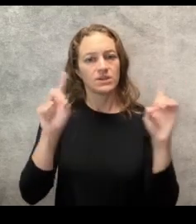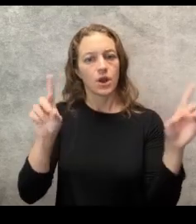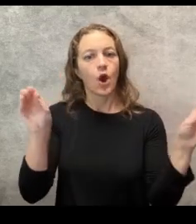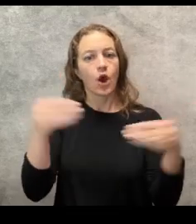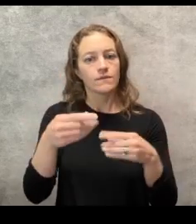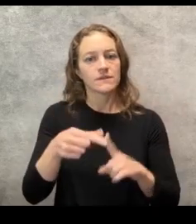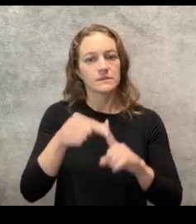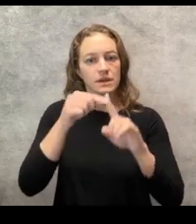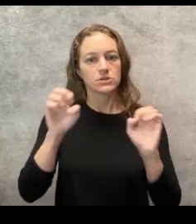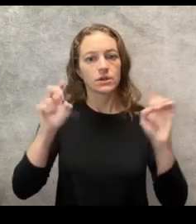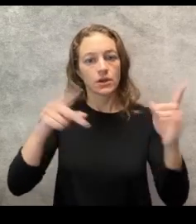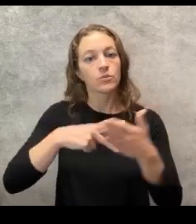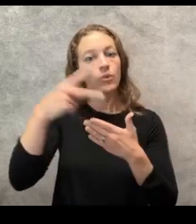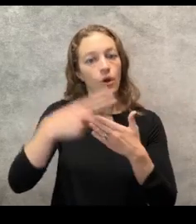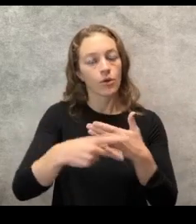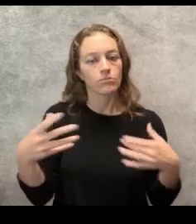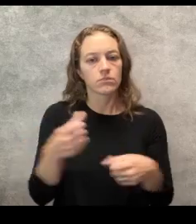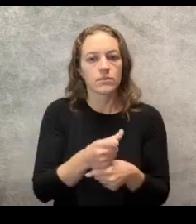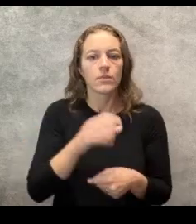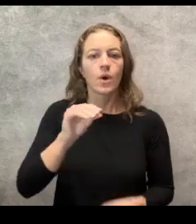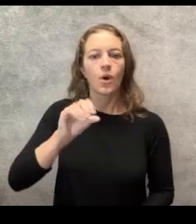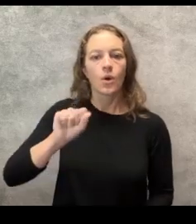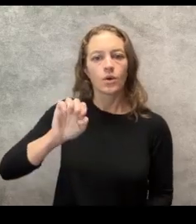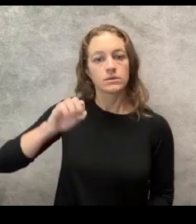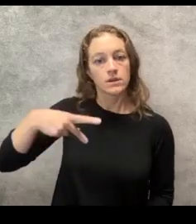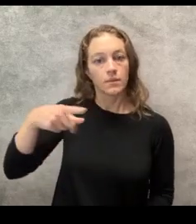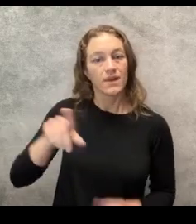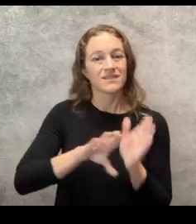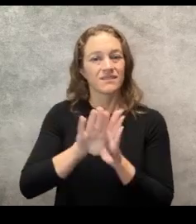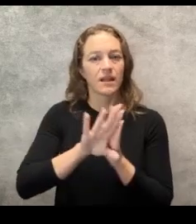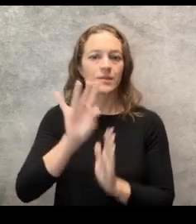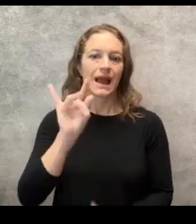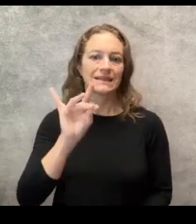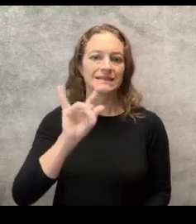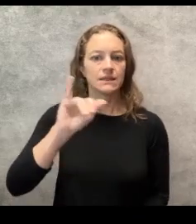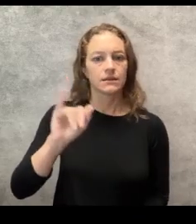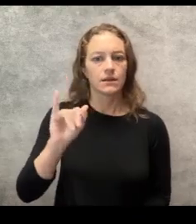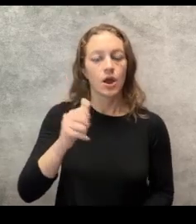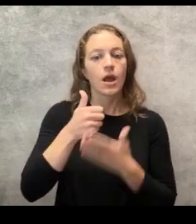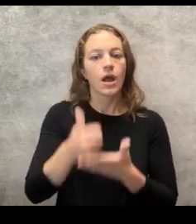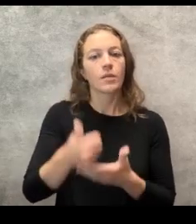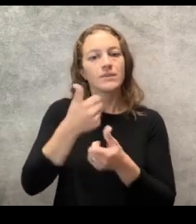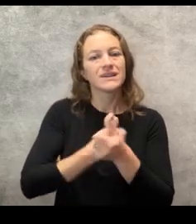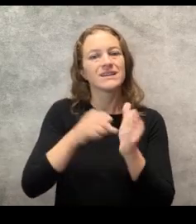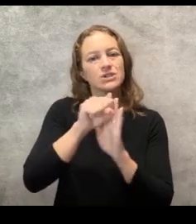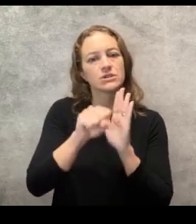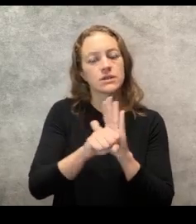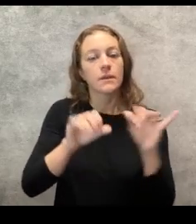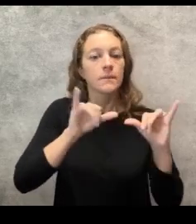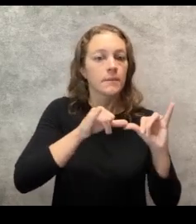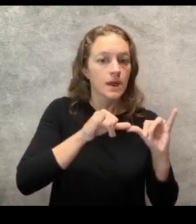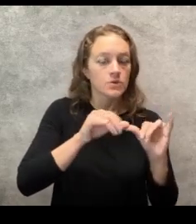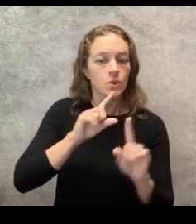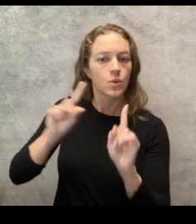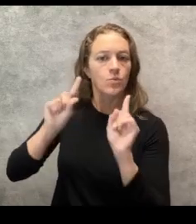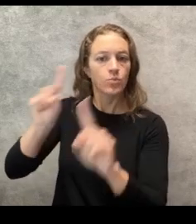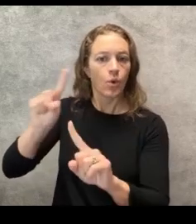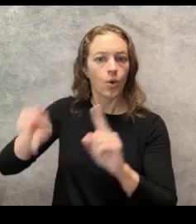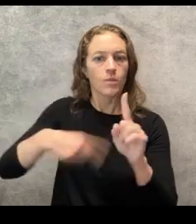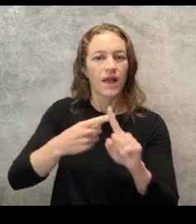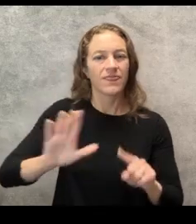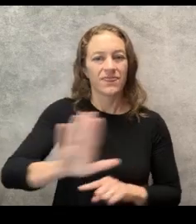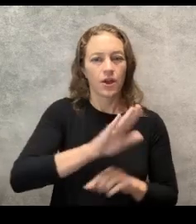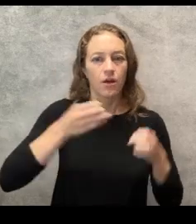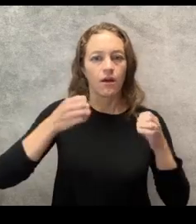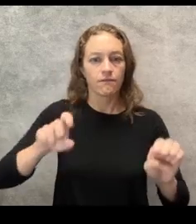Education Programs, OSEP, developed 18 indicators to help each state measure and report on its efforts to educate